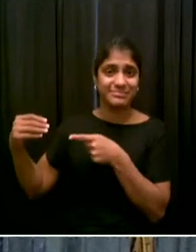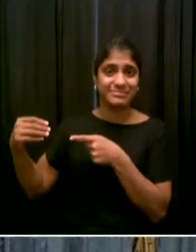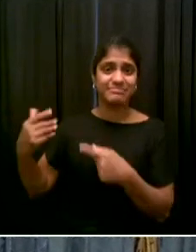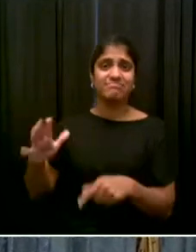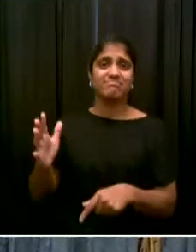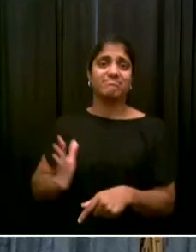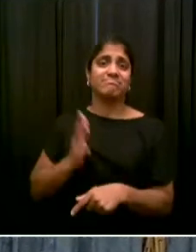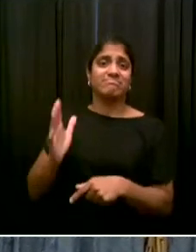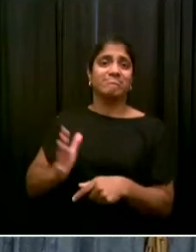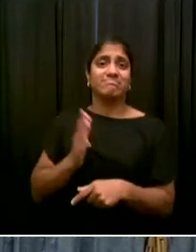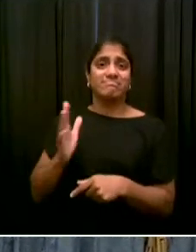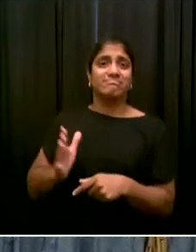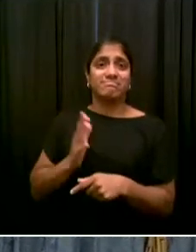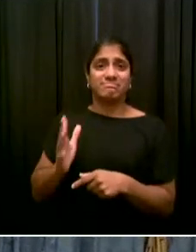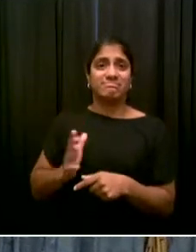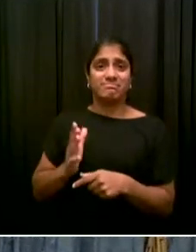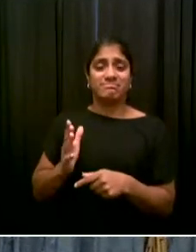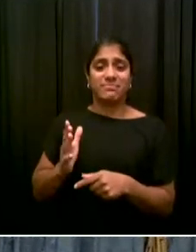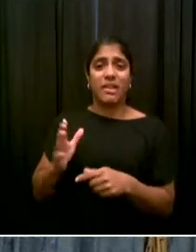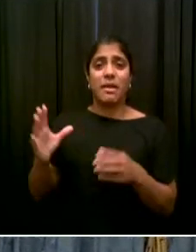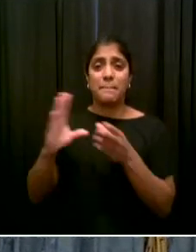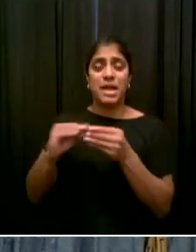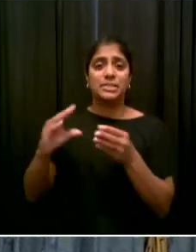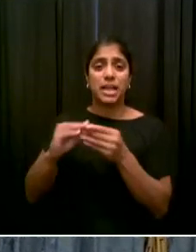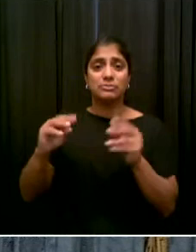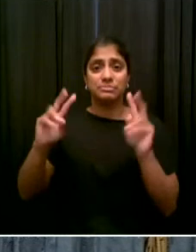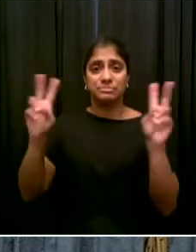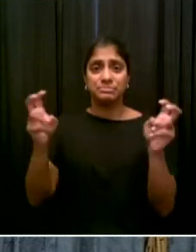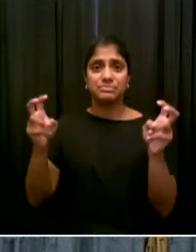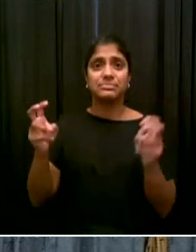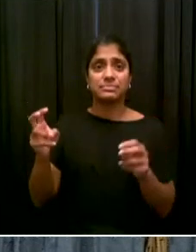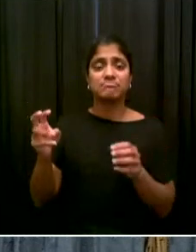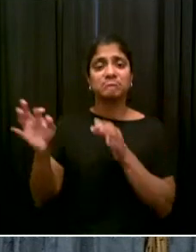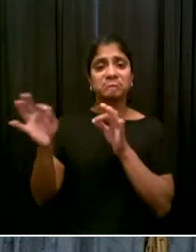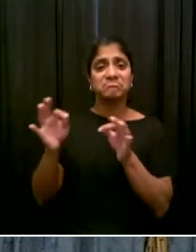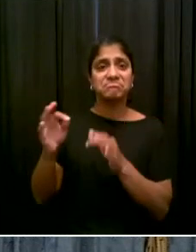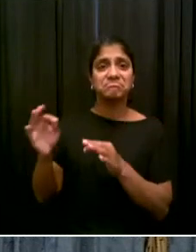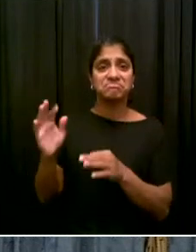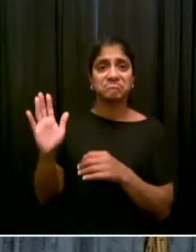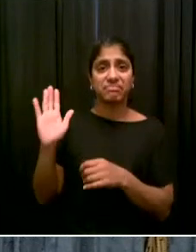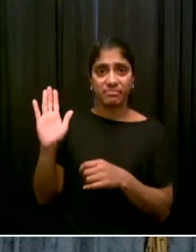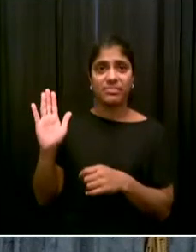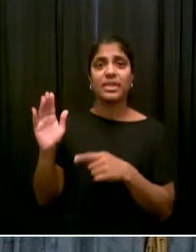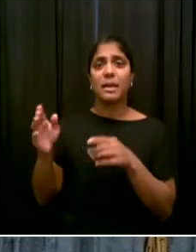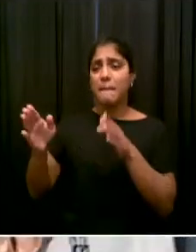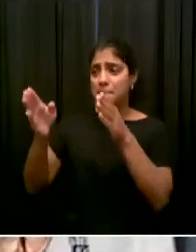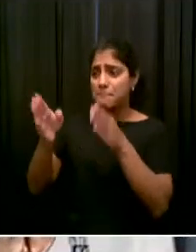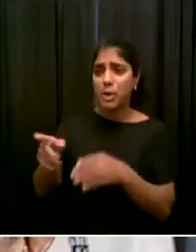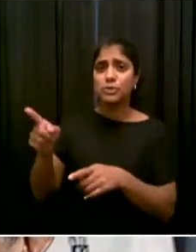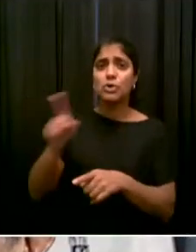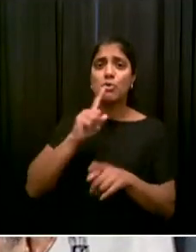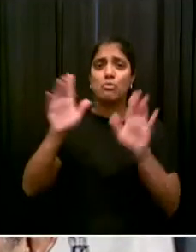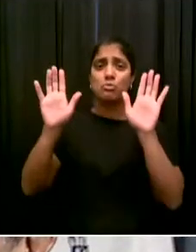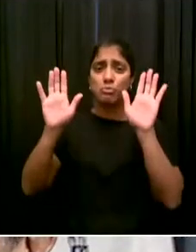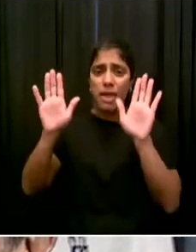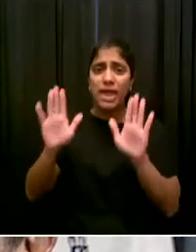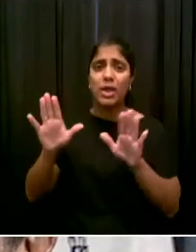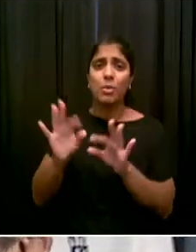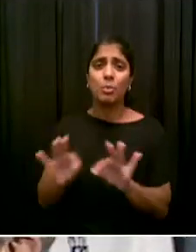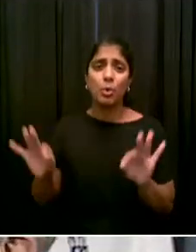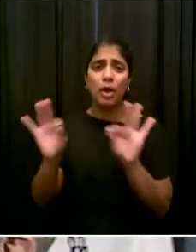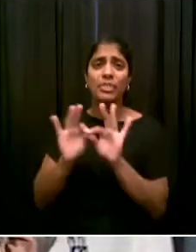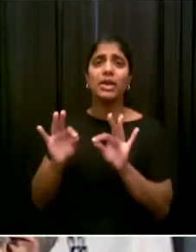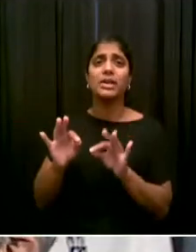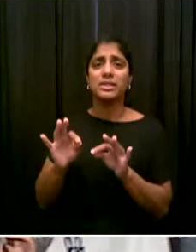verbiage that summarizes why someone is great and worthy. But I like the last part. Now, therefore, I, Bill de Blasio, Mayor of the City of New York,